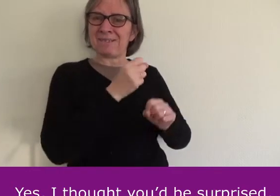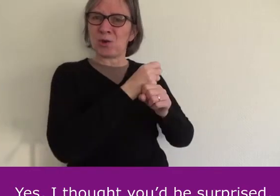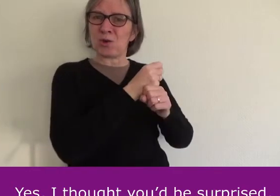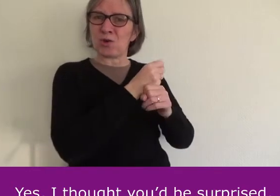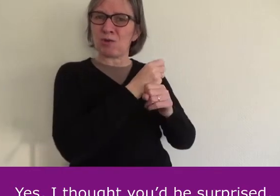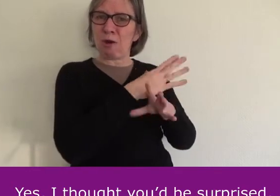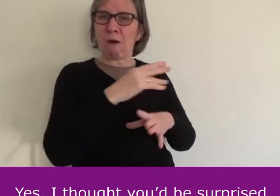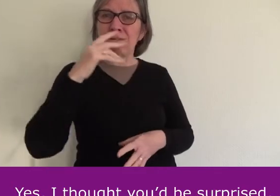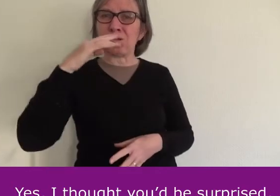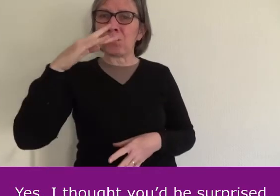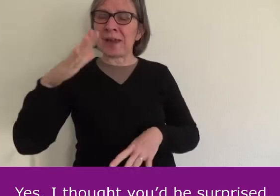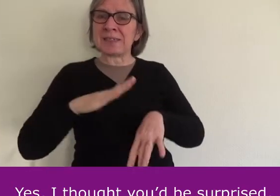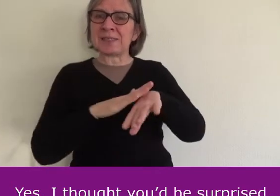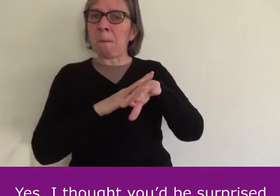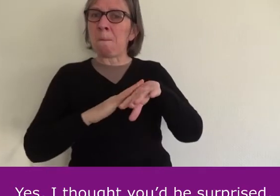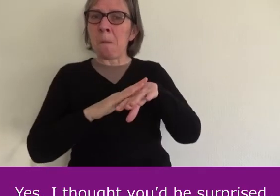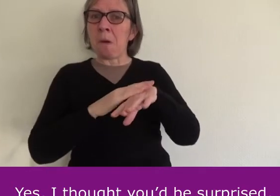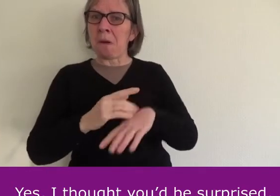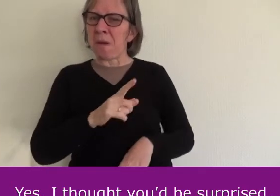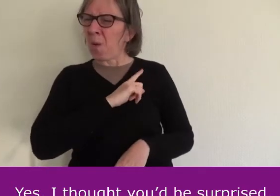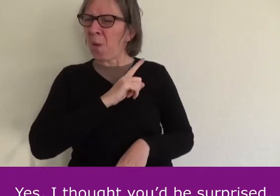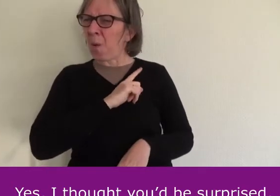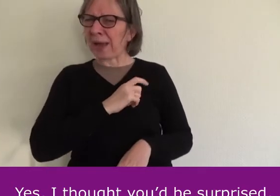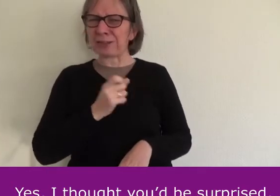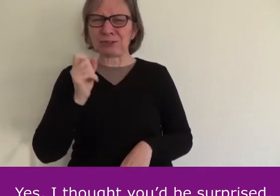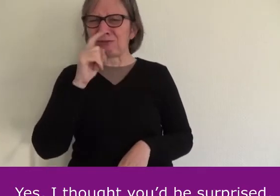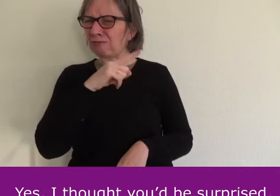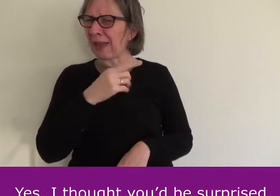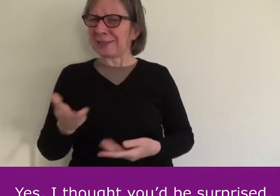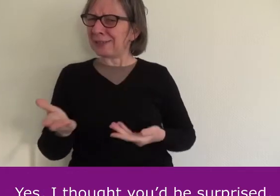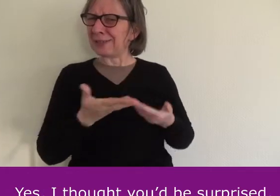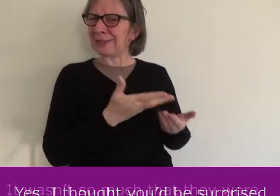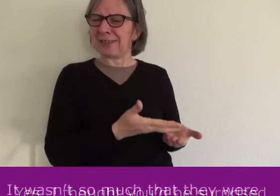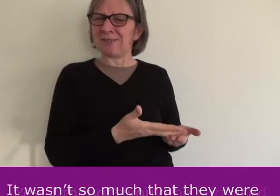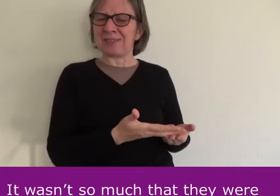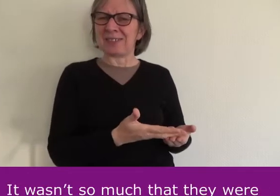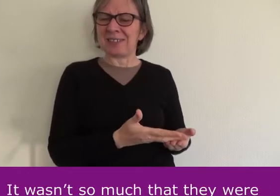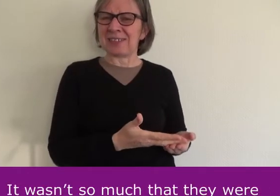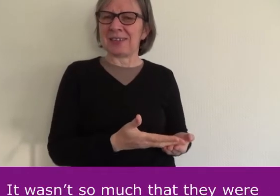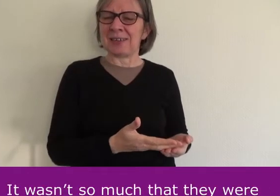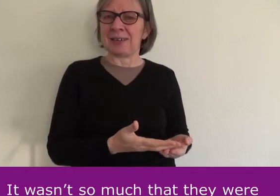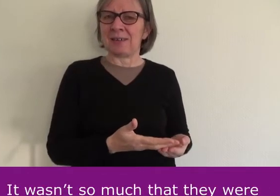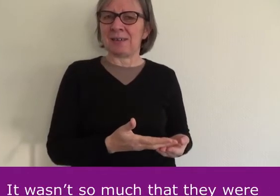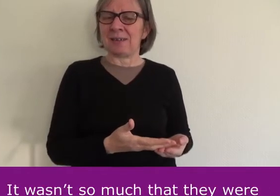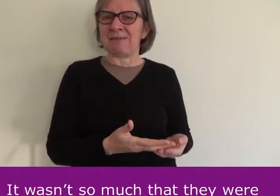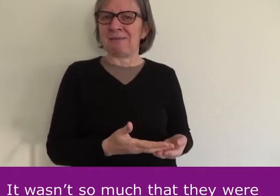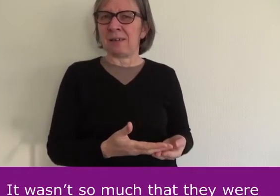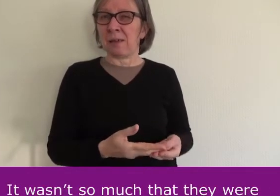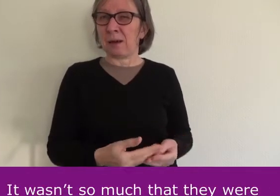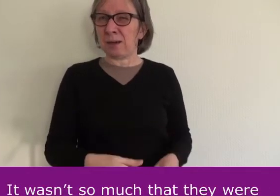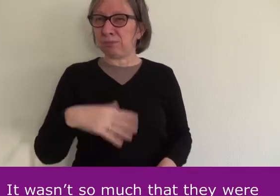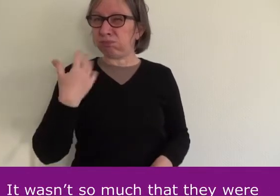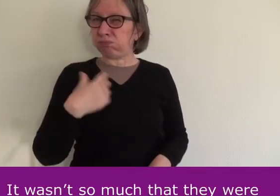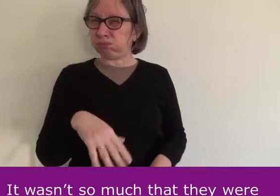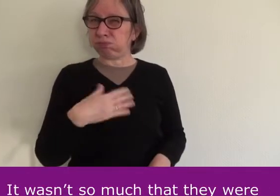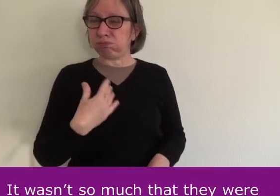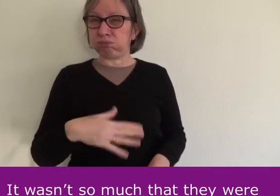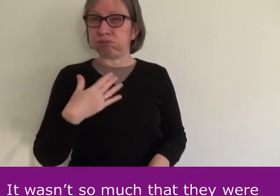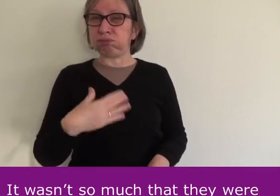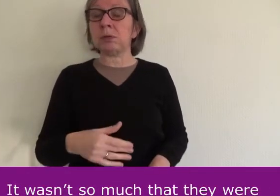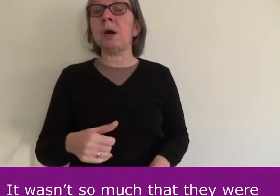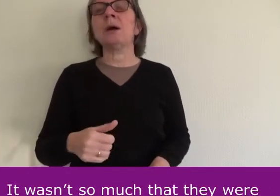to choose such exotic and unusual gifts. It wasn't so much that they were